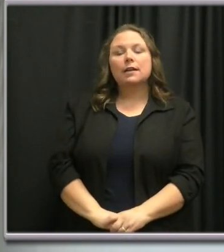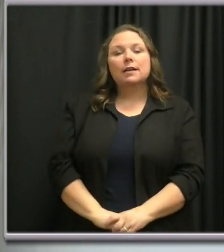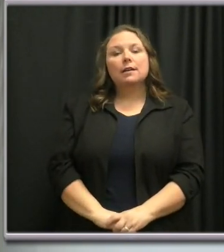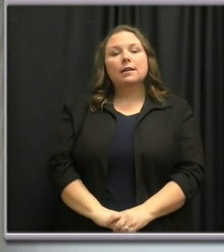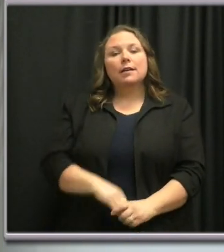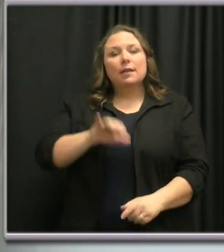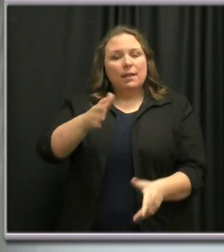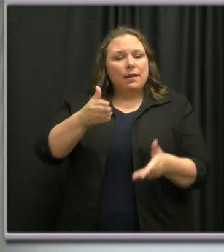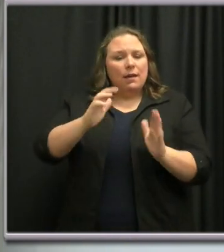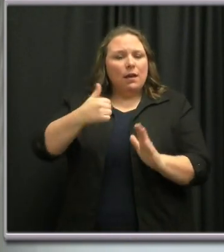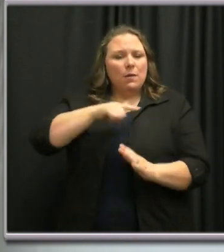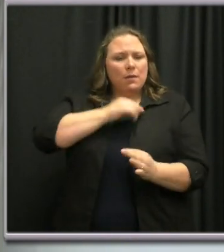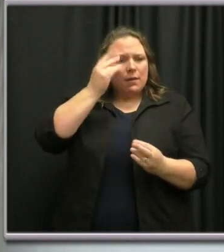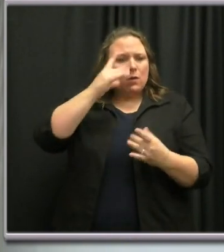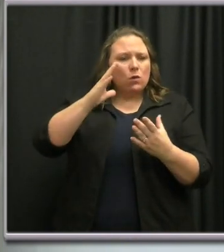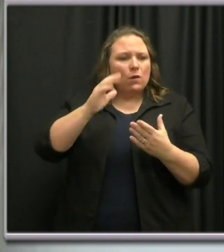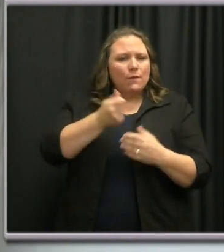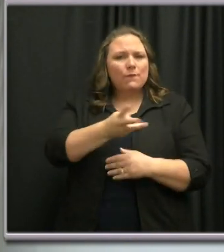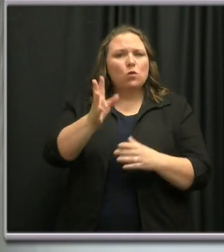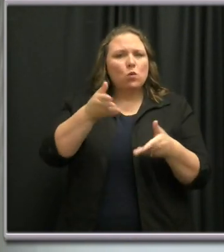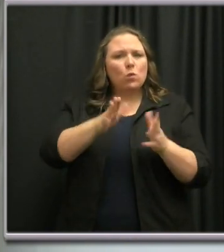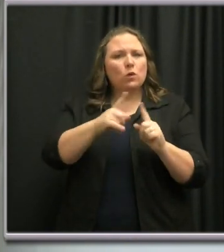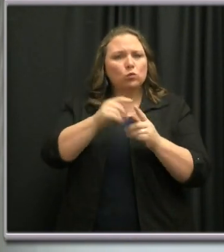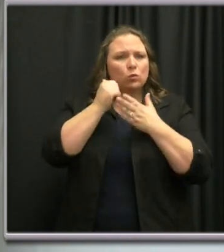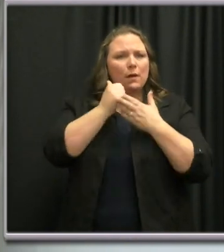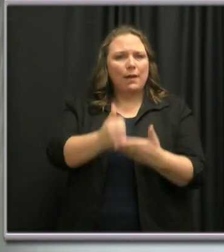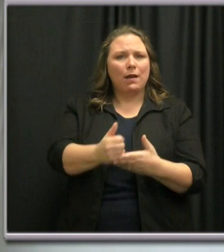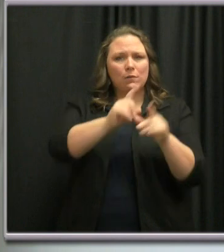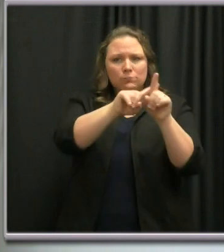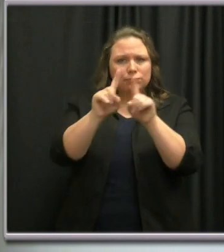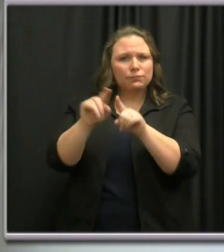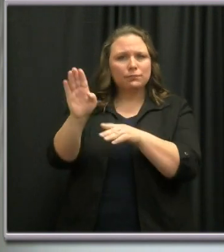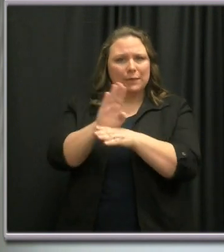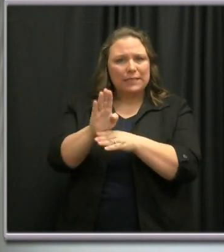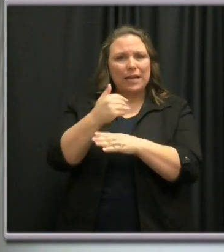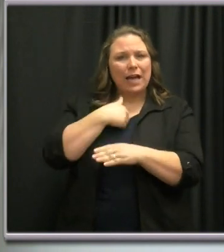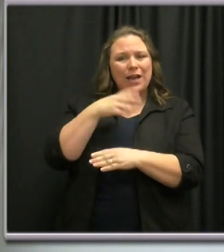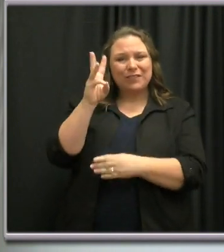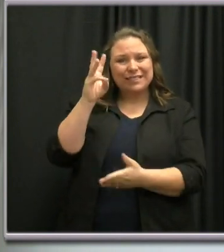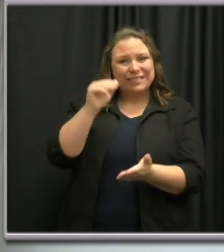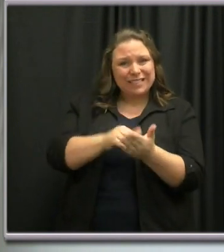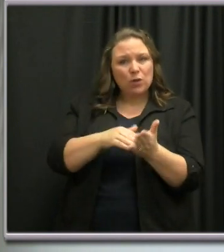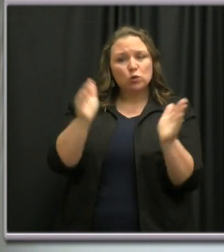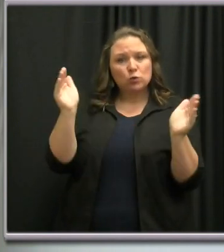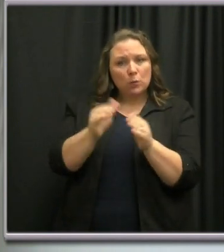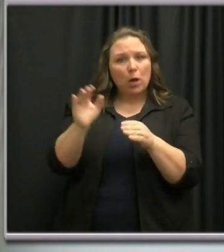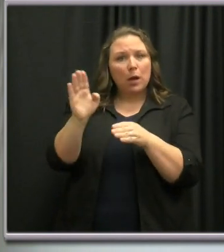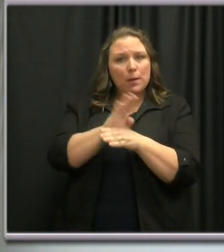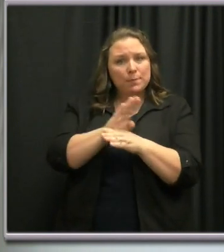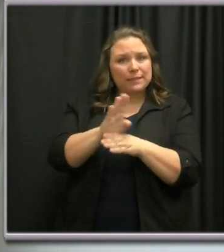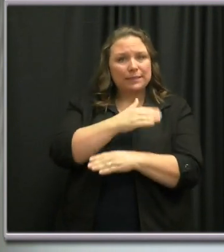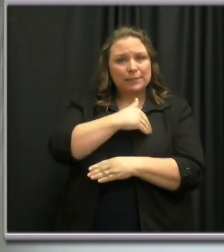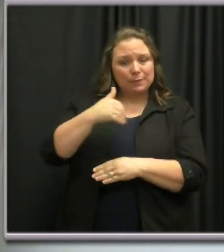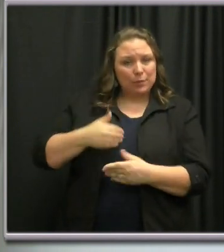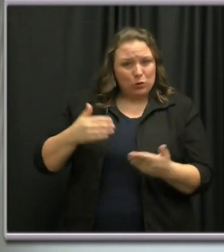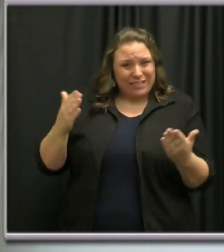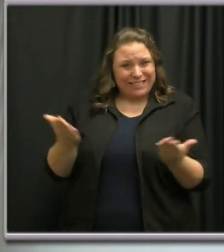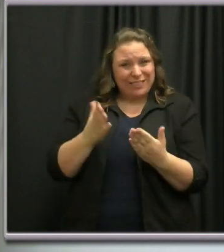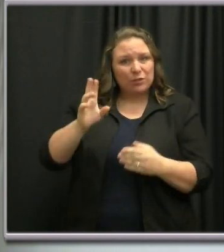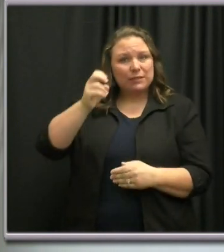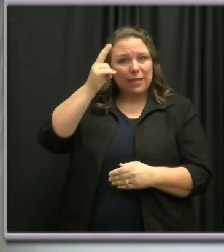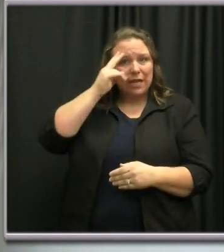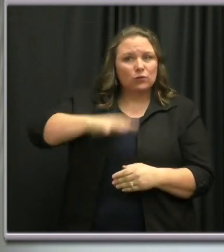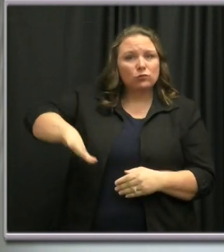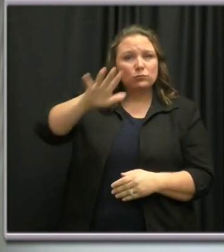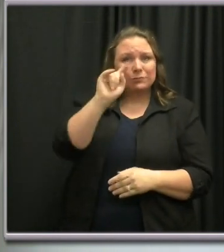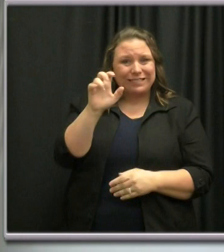our entrepreneurs. NFIB has 6,000 small business owners in Tennessee who are members, many of them here in Nashville. We've